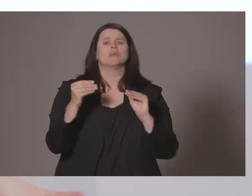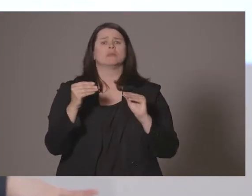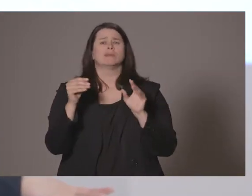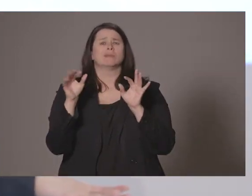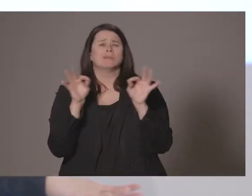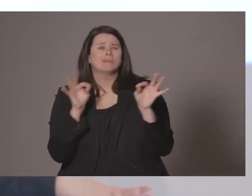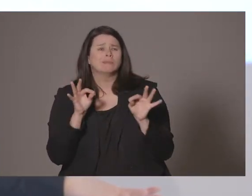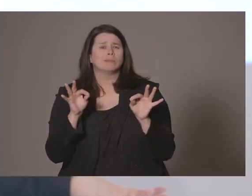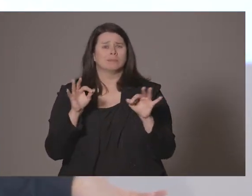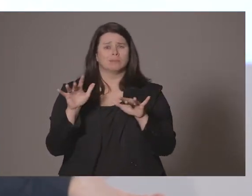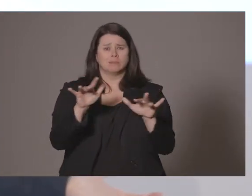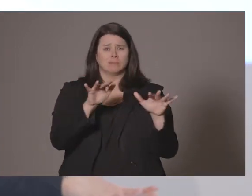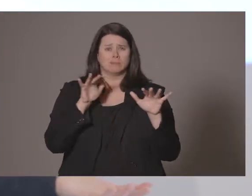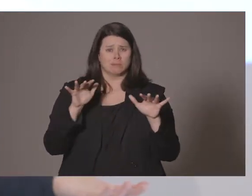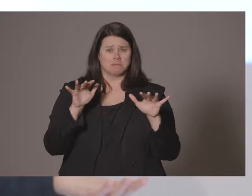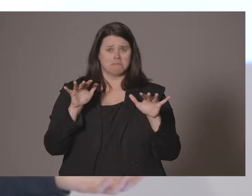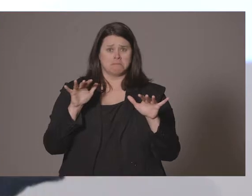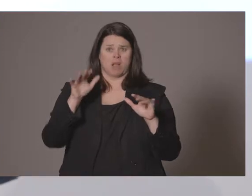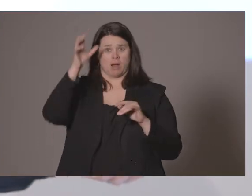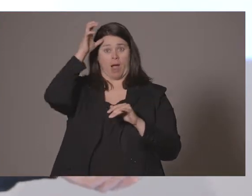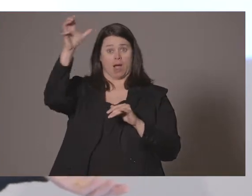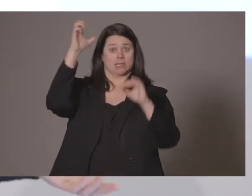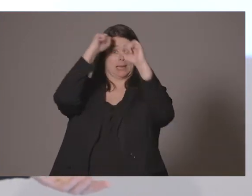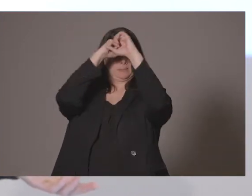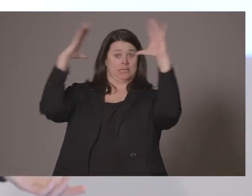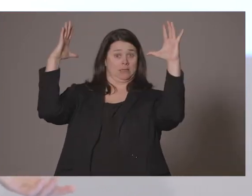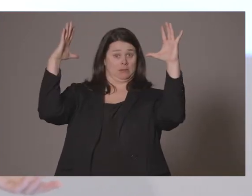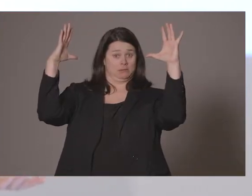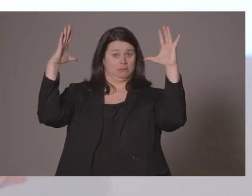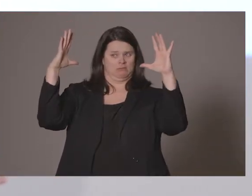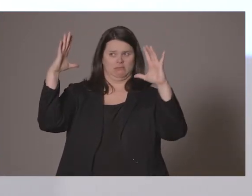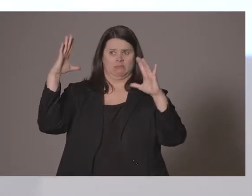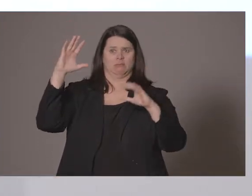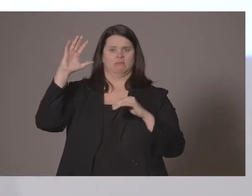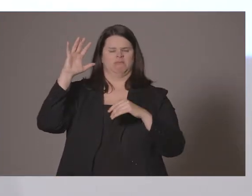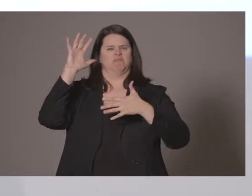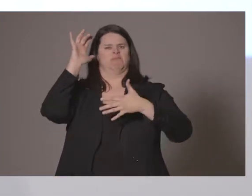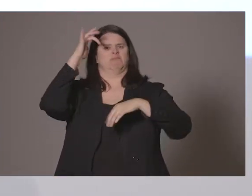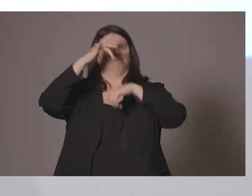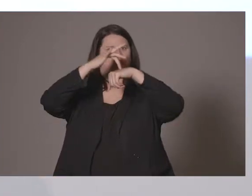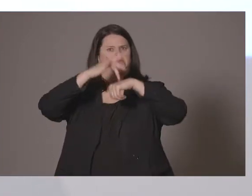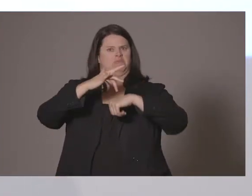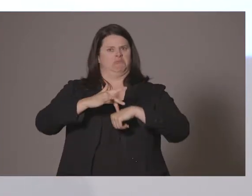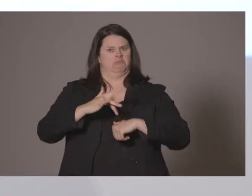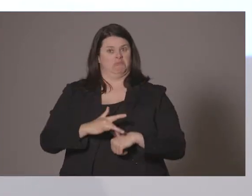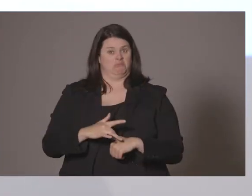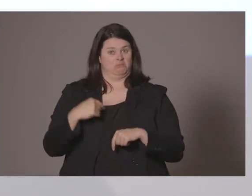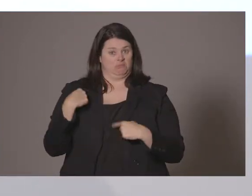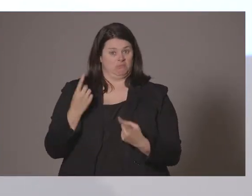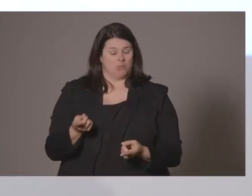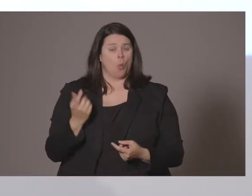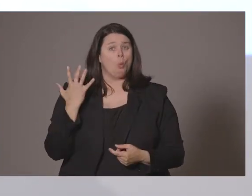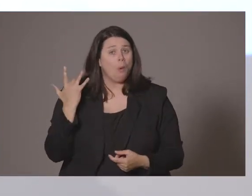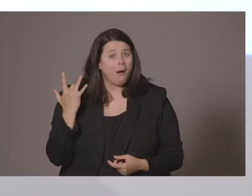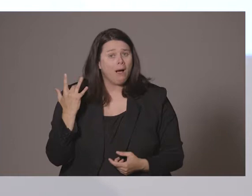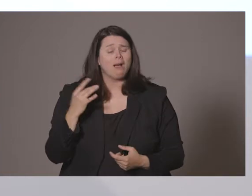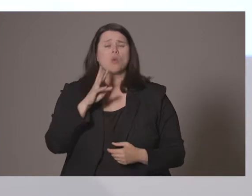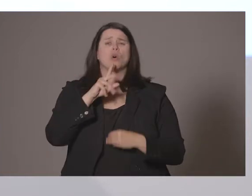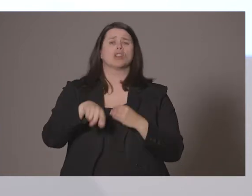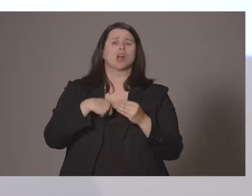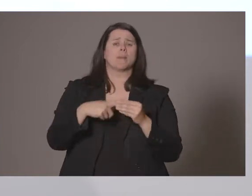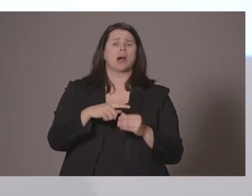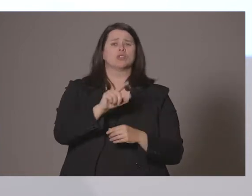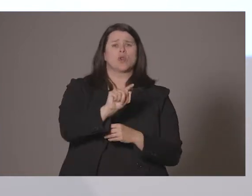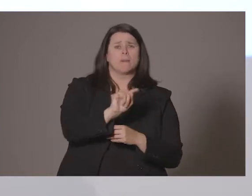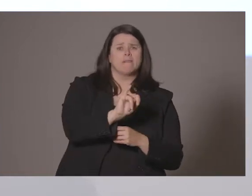to each other and to space. And I do that because, especially when talking about trauma and oppression, especially